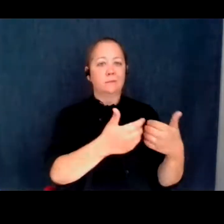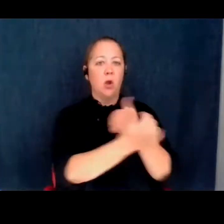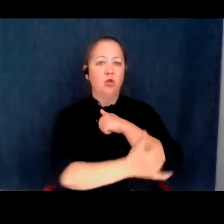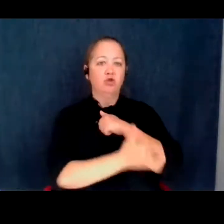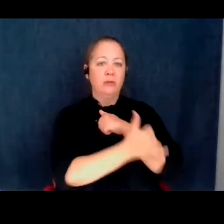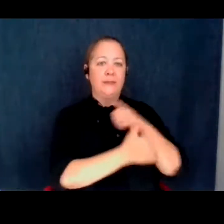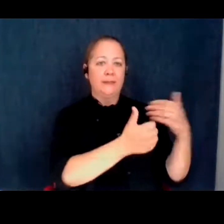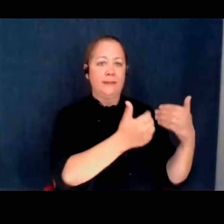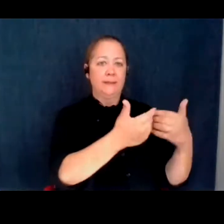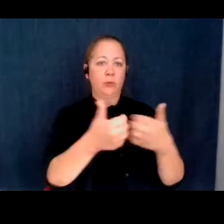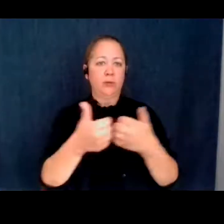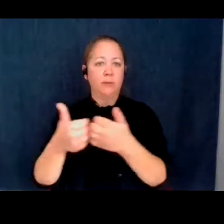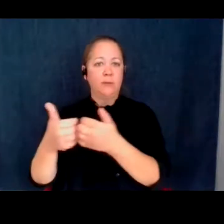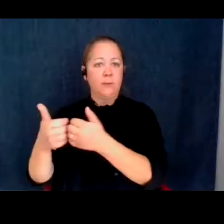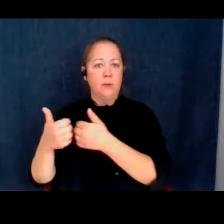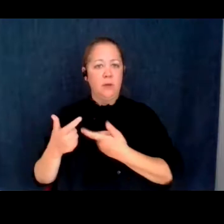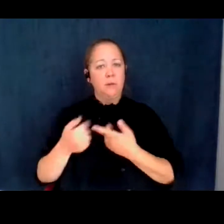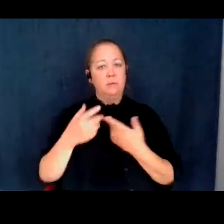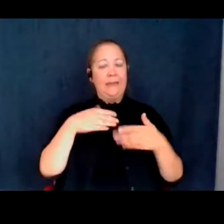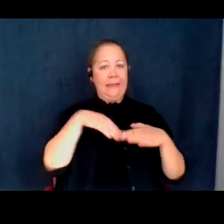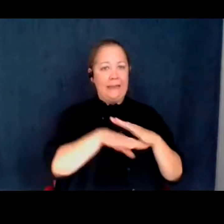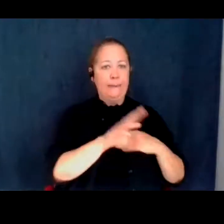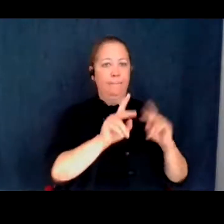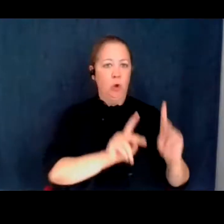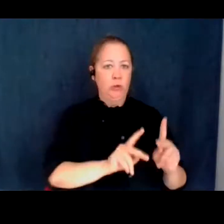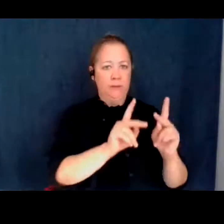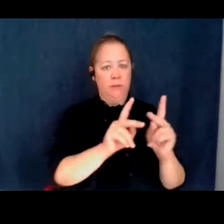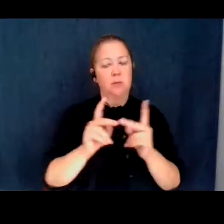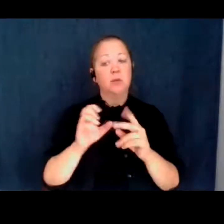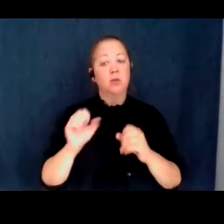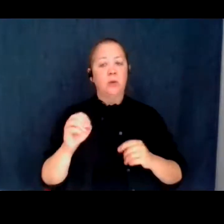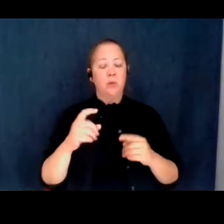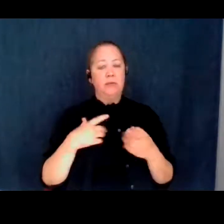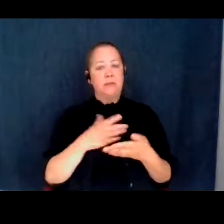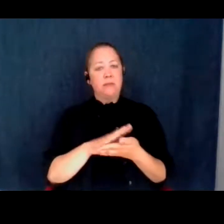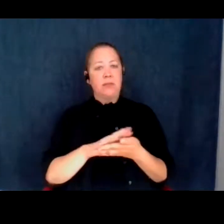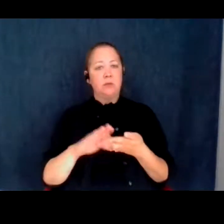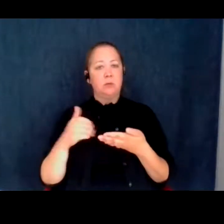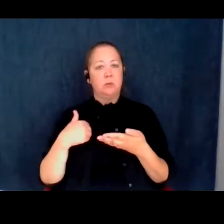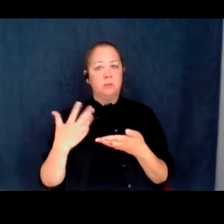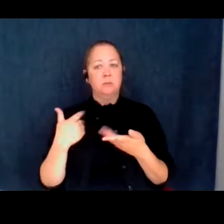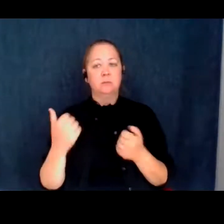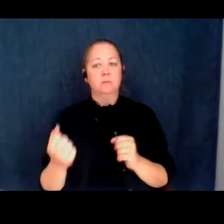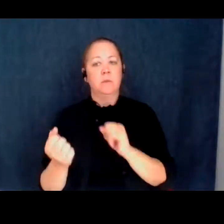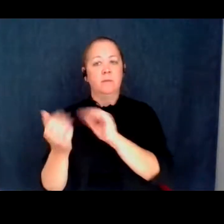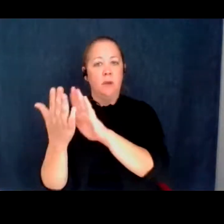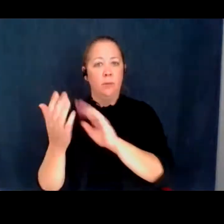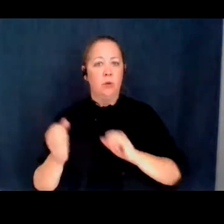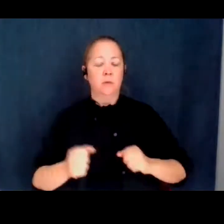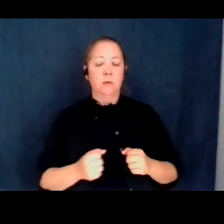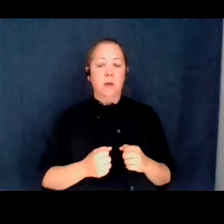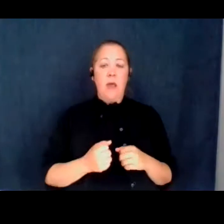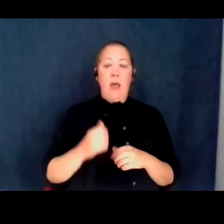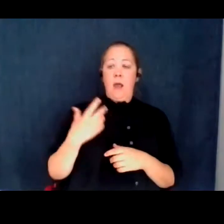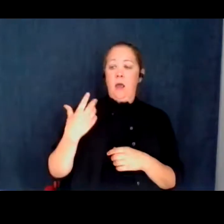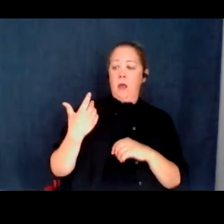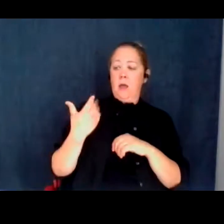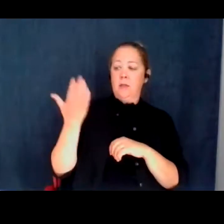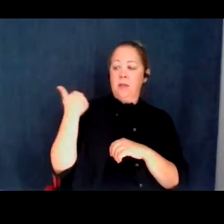the twin track approach. And then later last fall, we had a workshop called Projects for All, which was